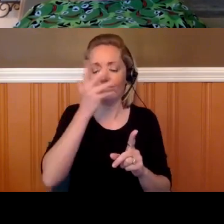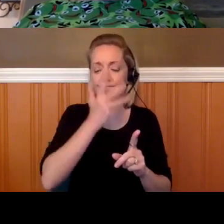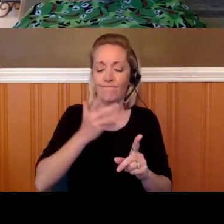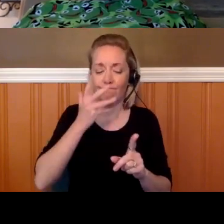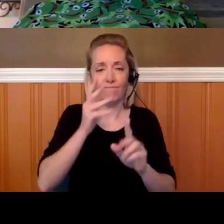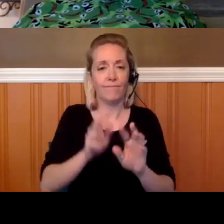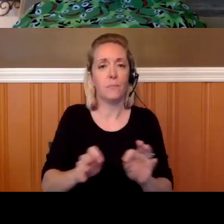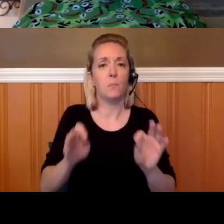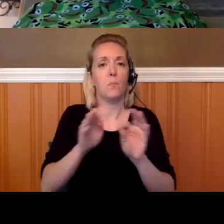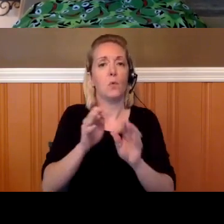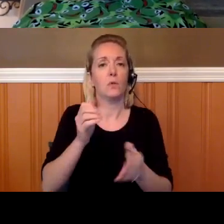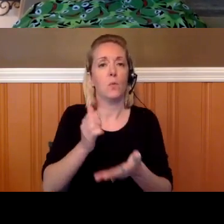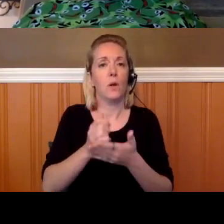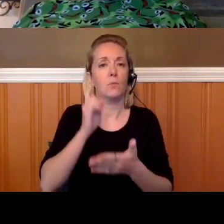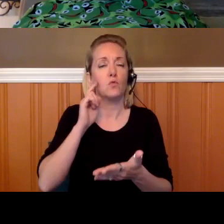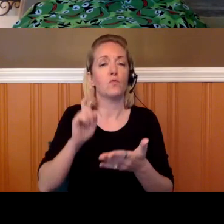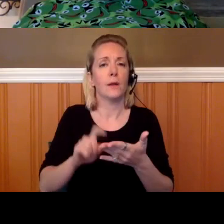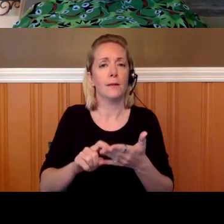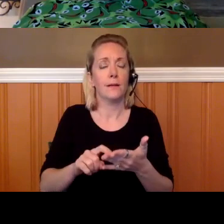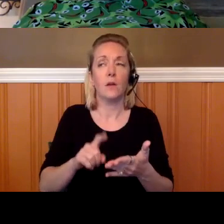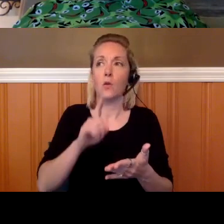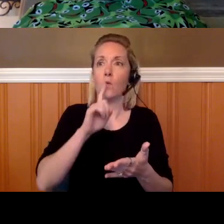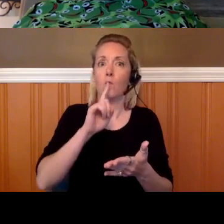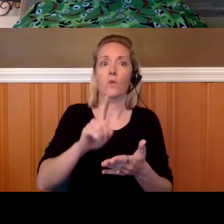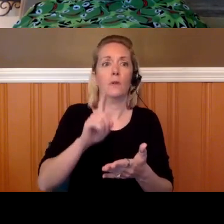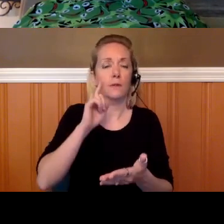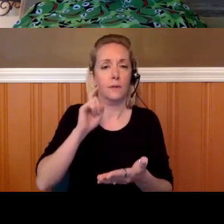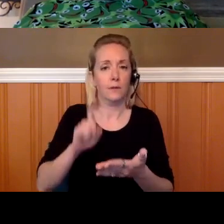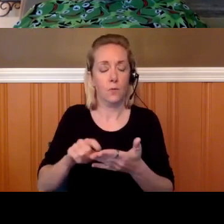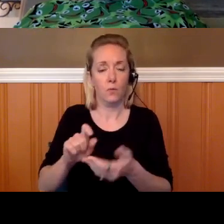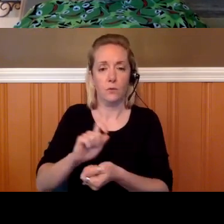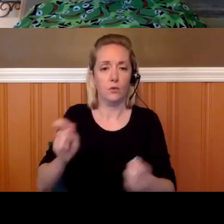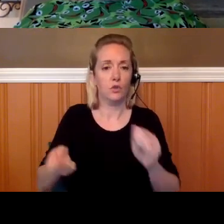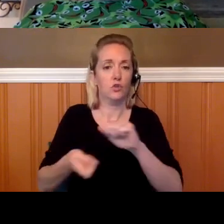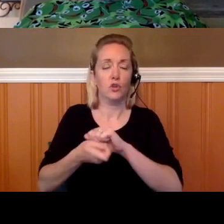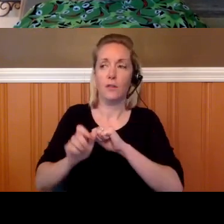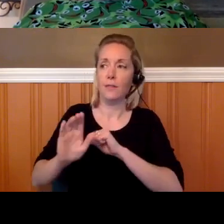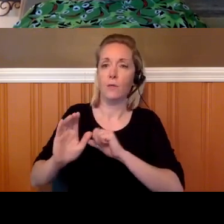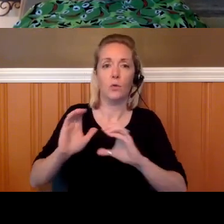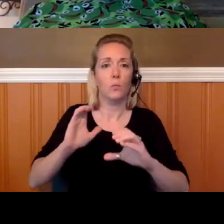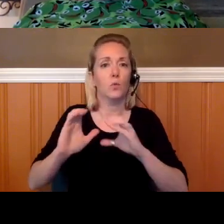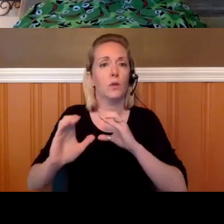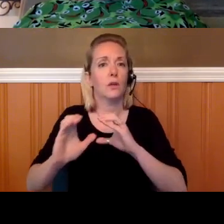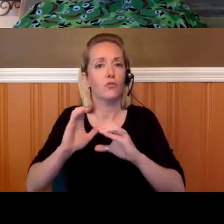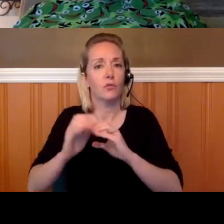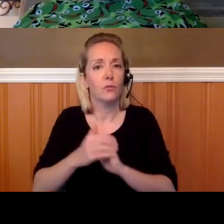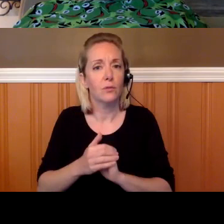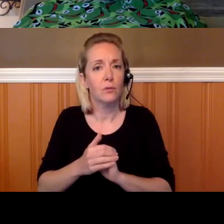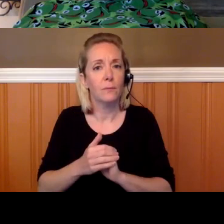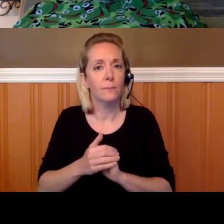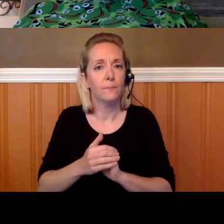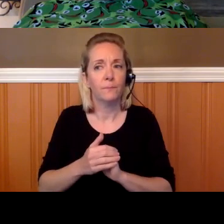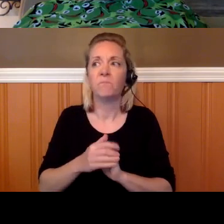that really changed a lot of things in communication for them, because we realized that the speed they were learning